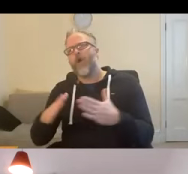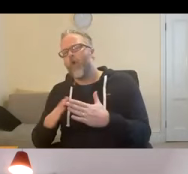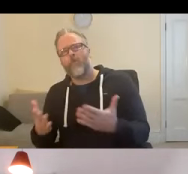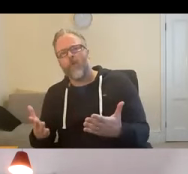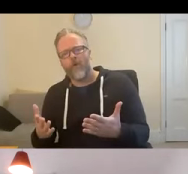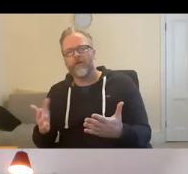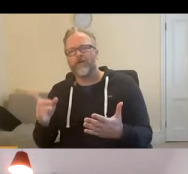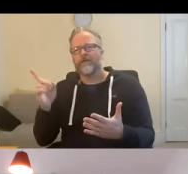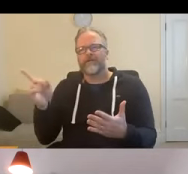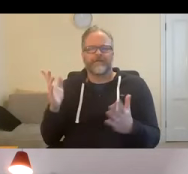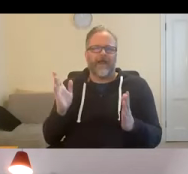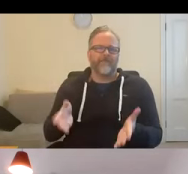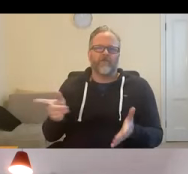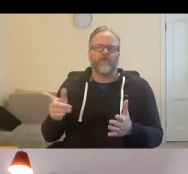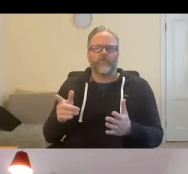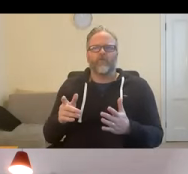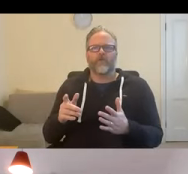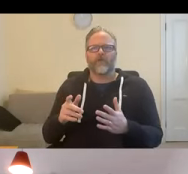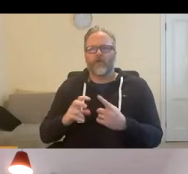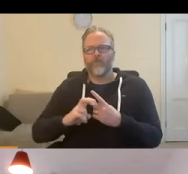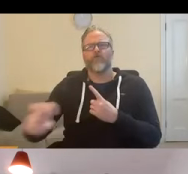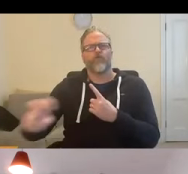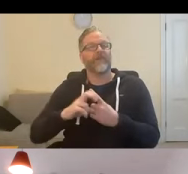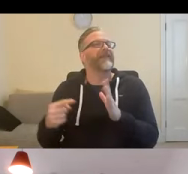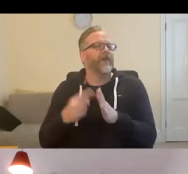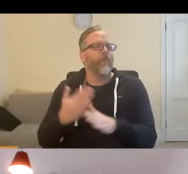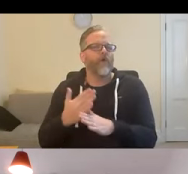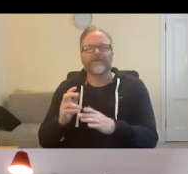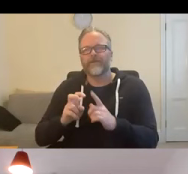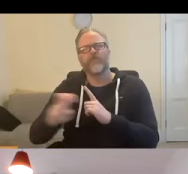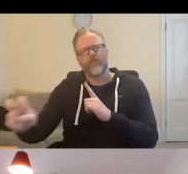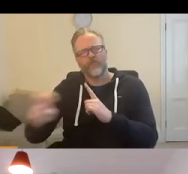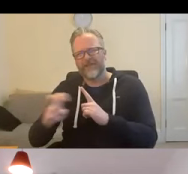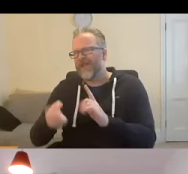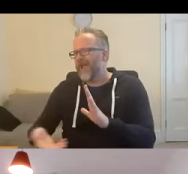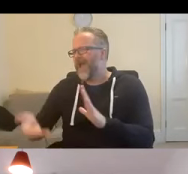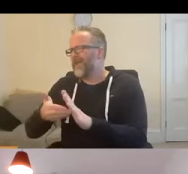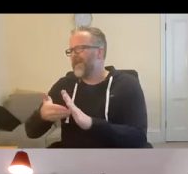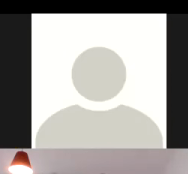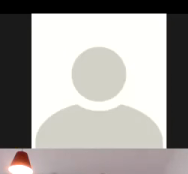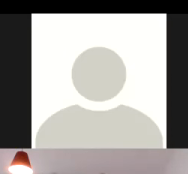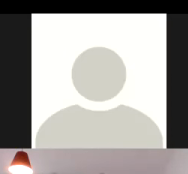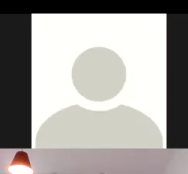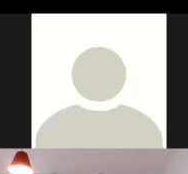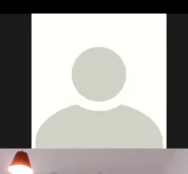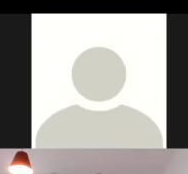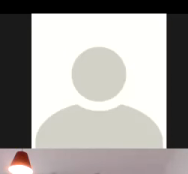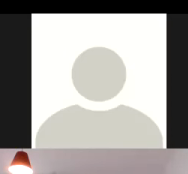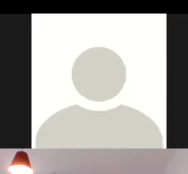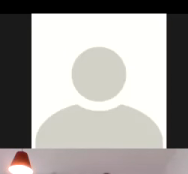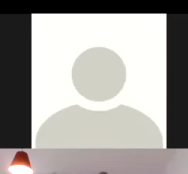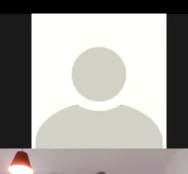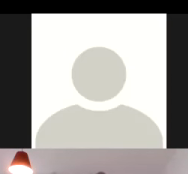to commute if they were a key worker, and then having to find that additional support for their child at home.